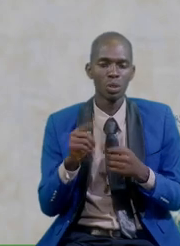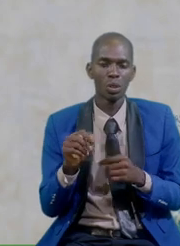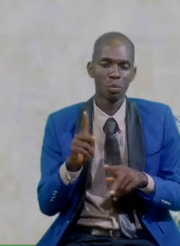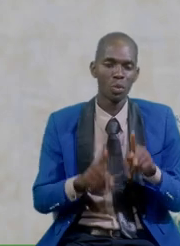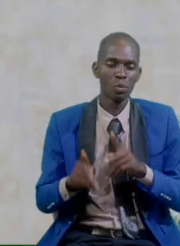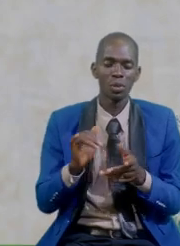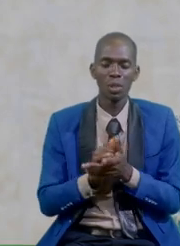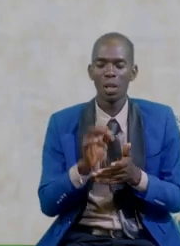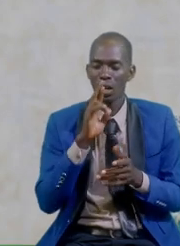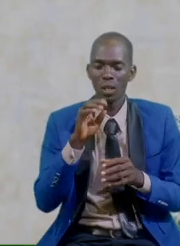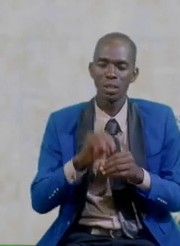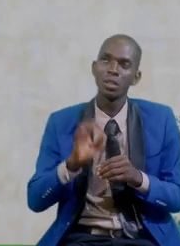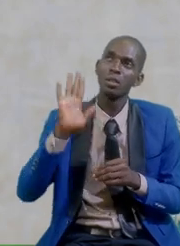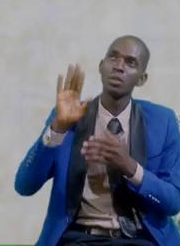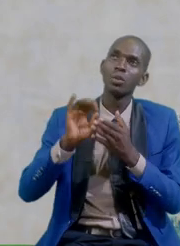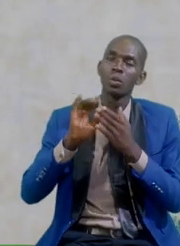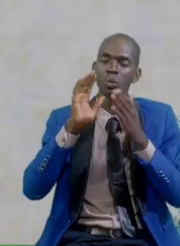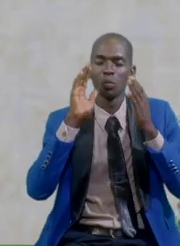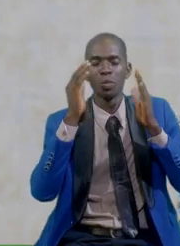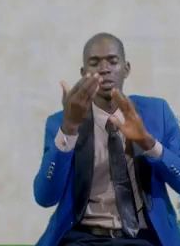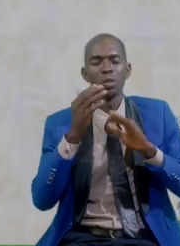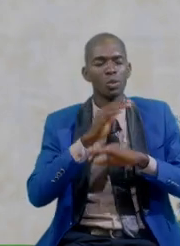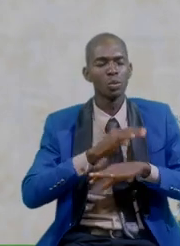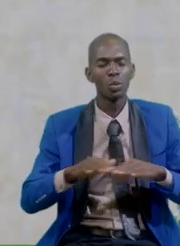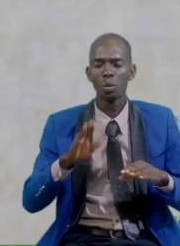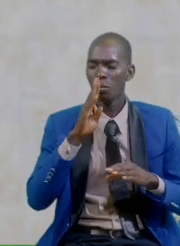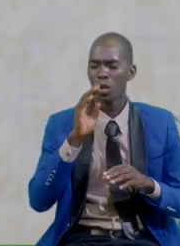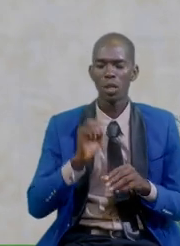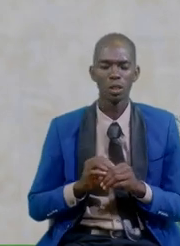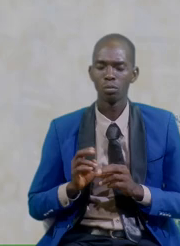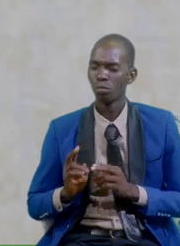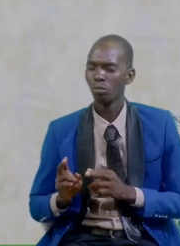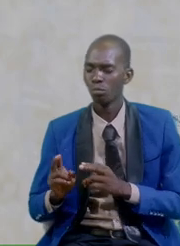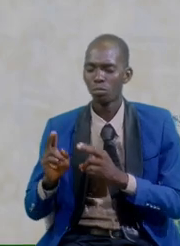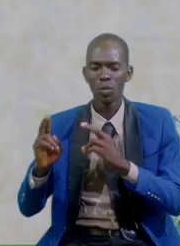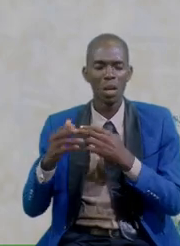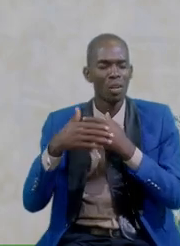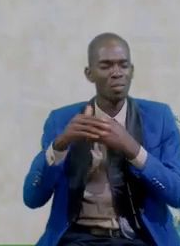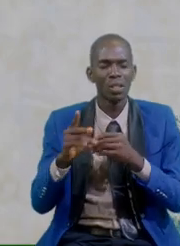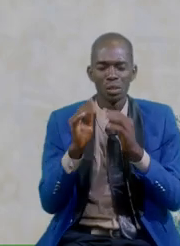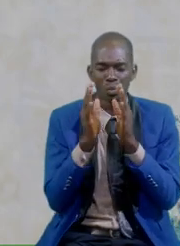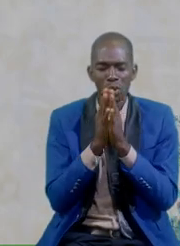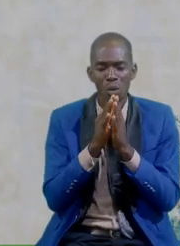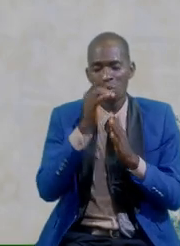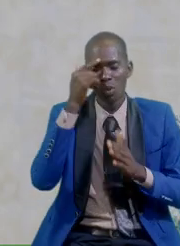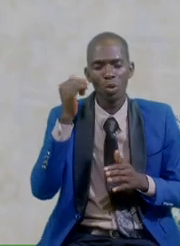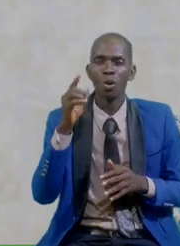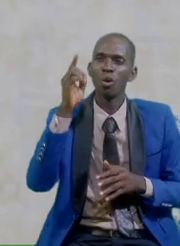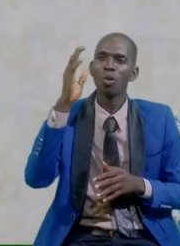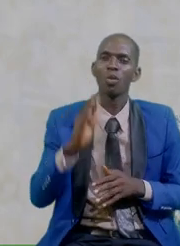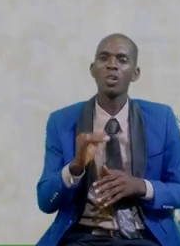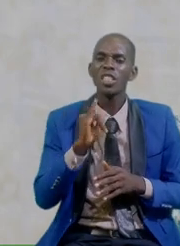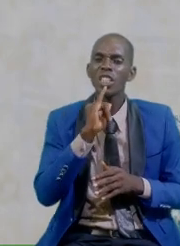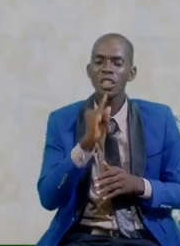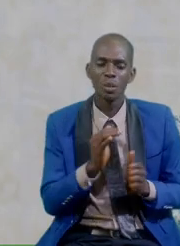go. Don't rush out after this message. Don't rush out after the prayer, because God is packaging presence for